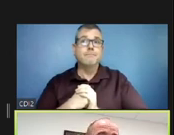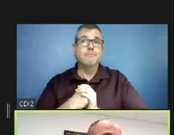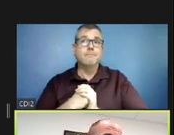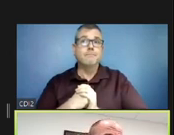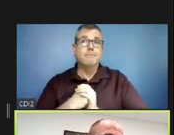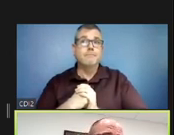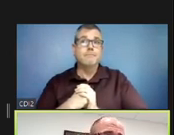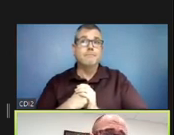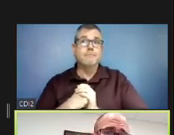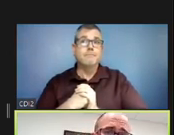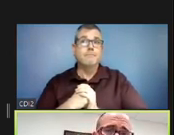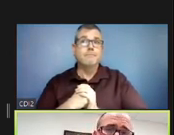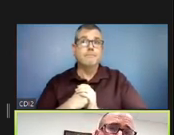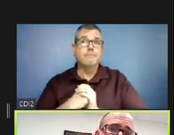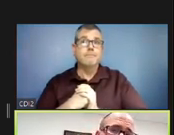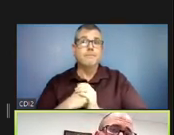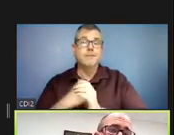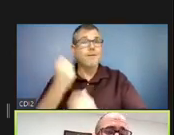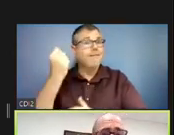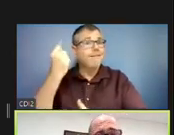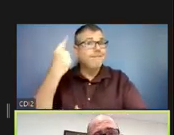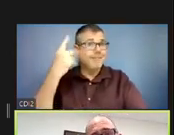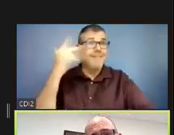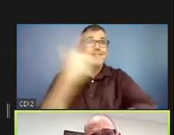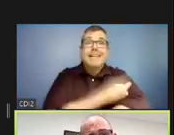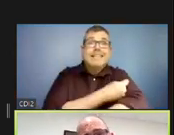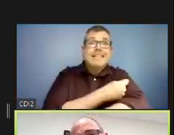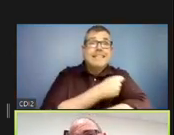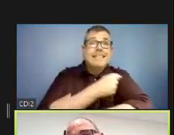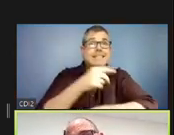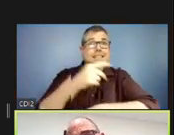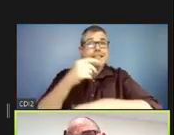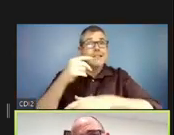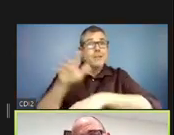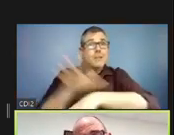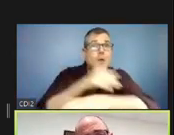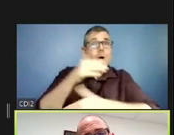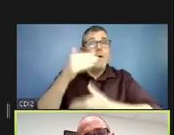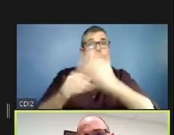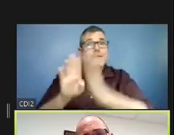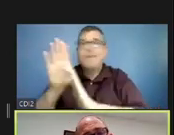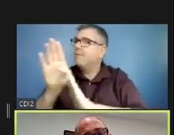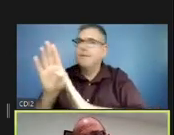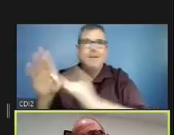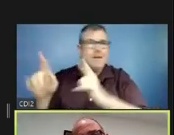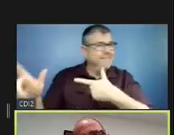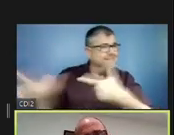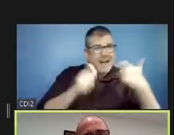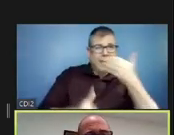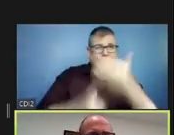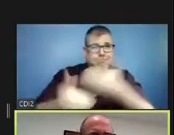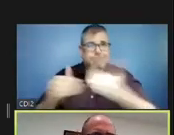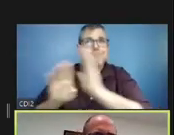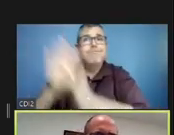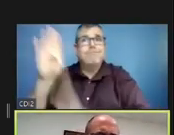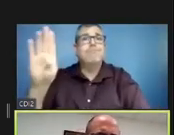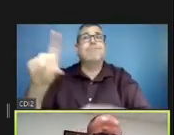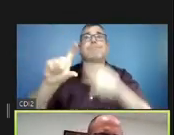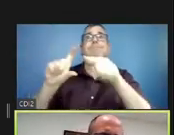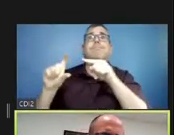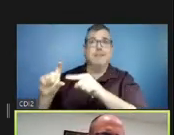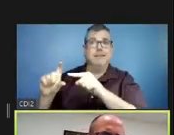is novel in with respect to bringing a vaccine into study and then bringing it